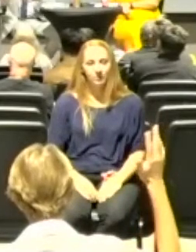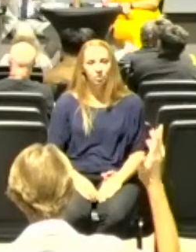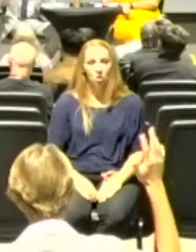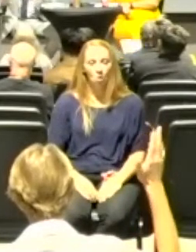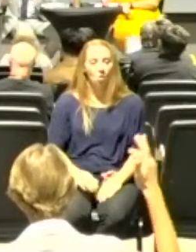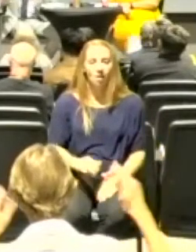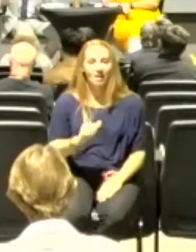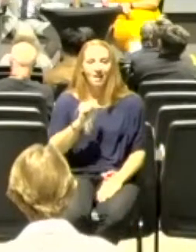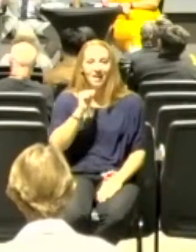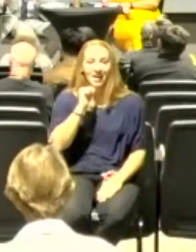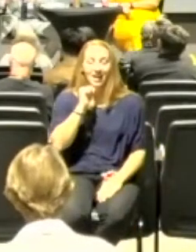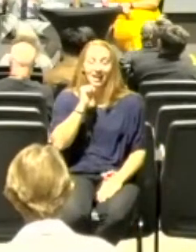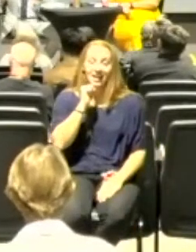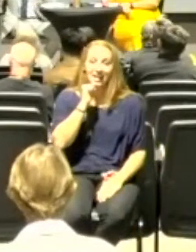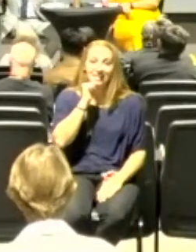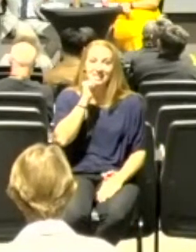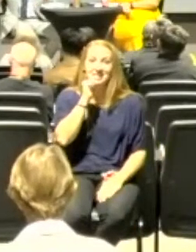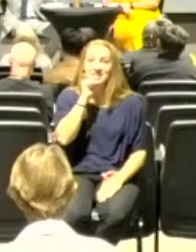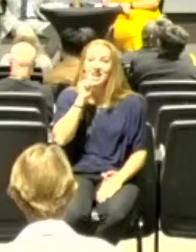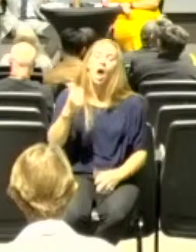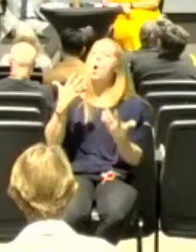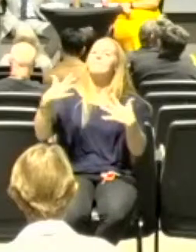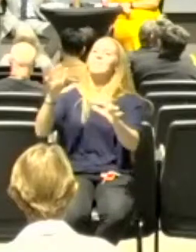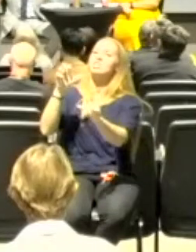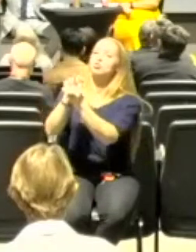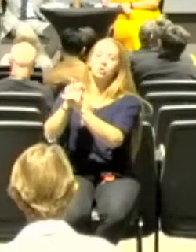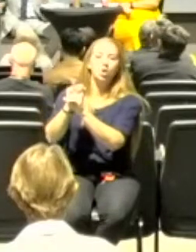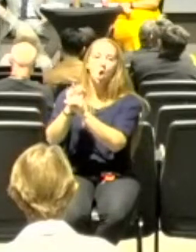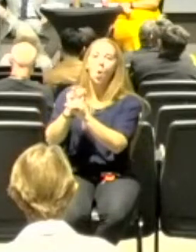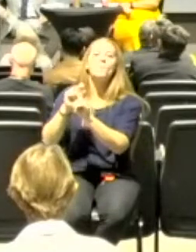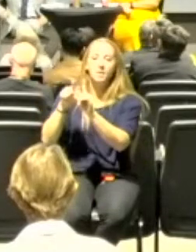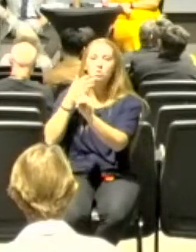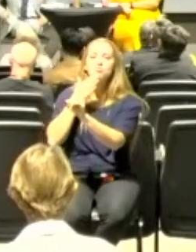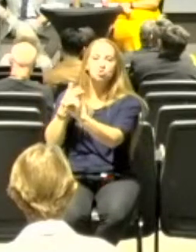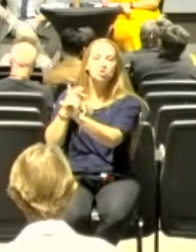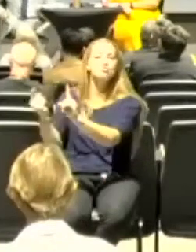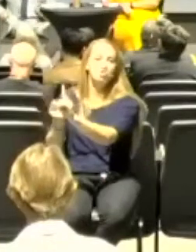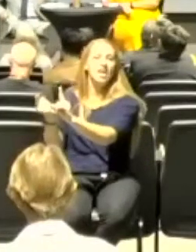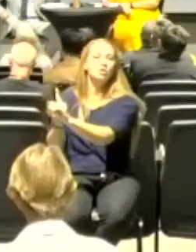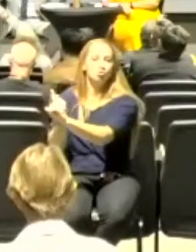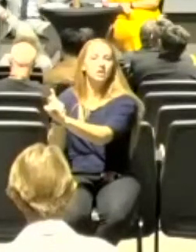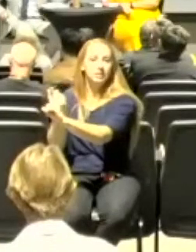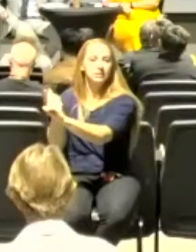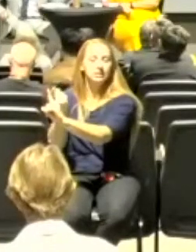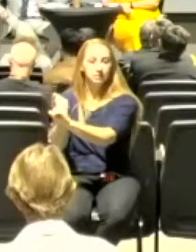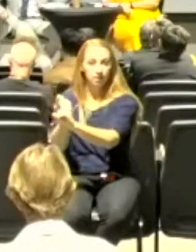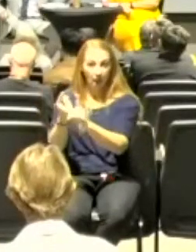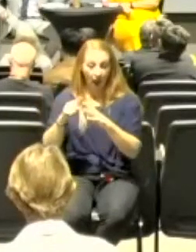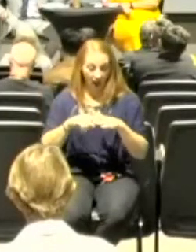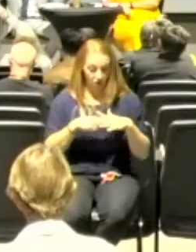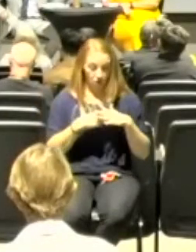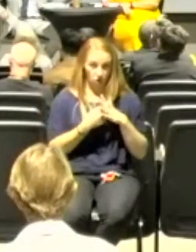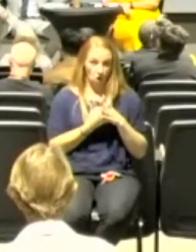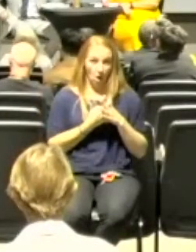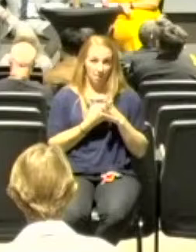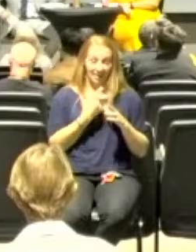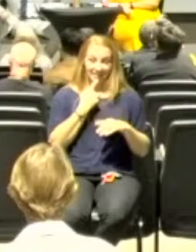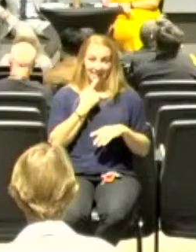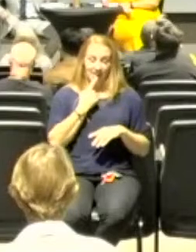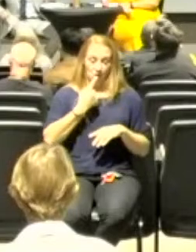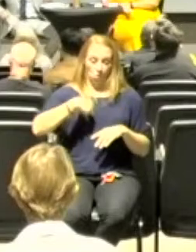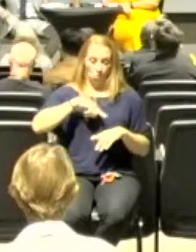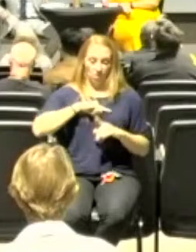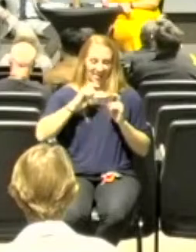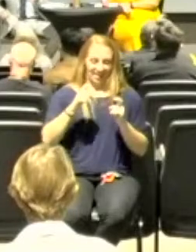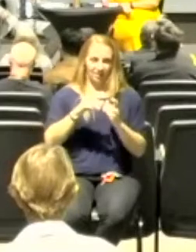it's not the finish line, but it's the kind of trajectory we need to have. And so, you know, I started off by saying we're giving students an